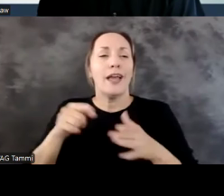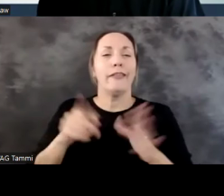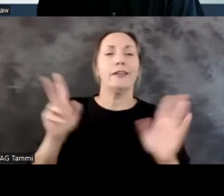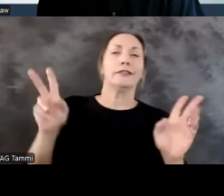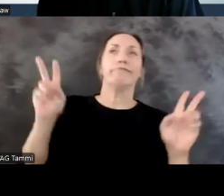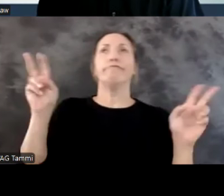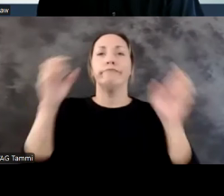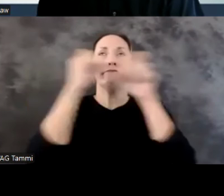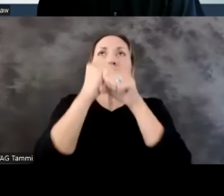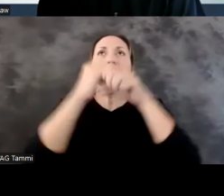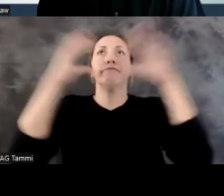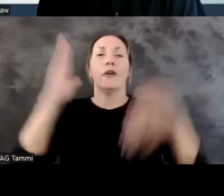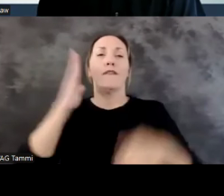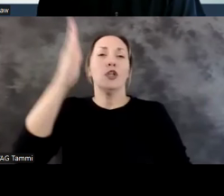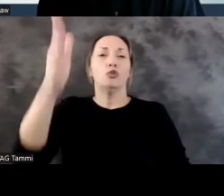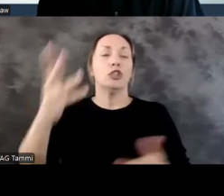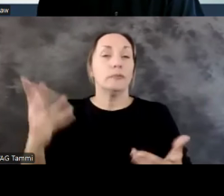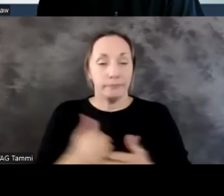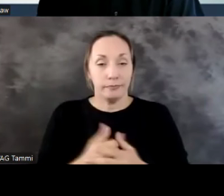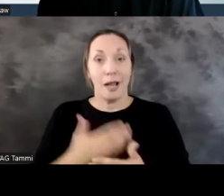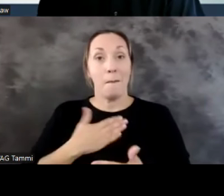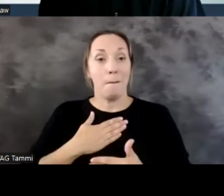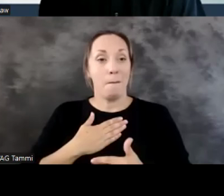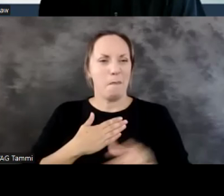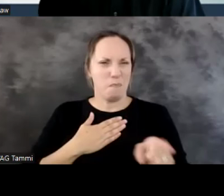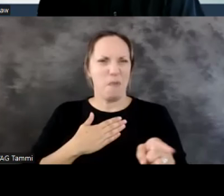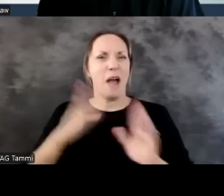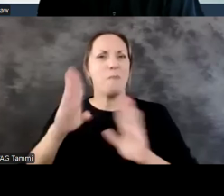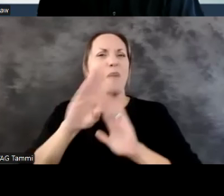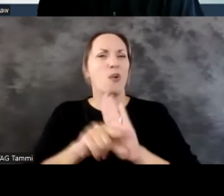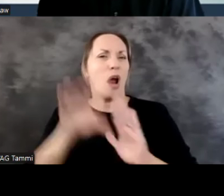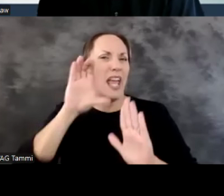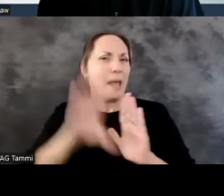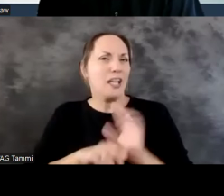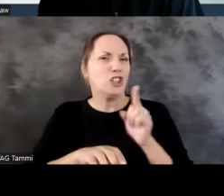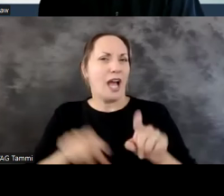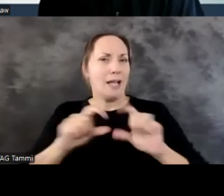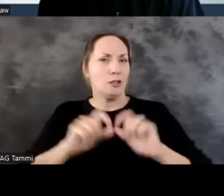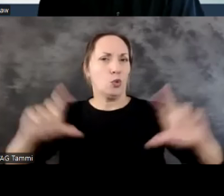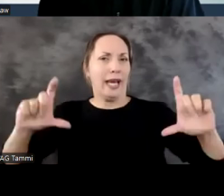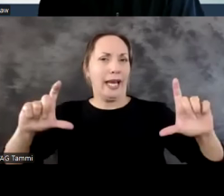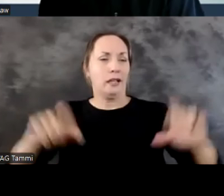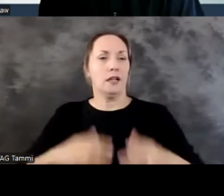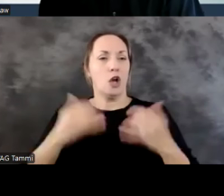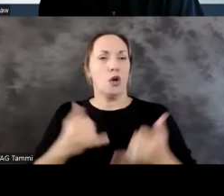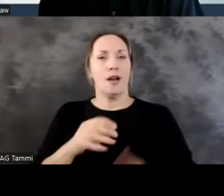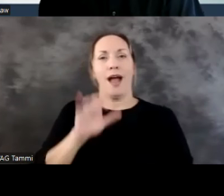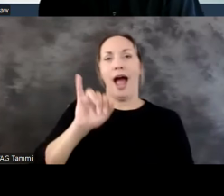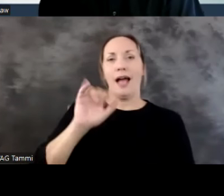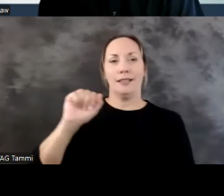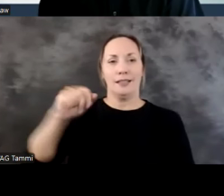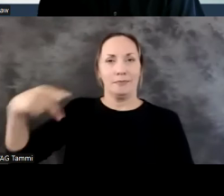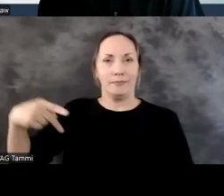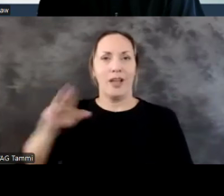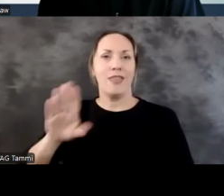future? So my background image that is on screen here is of the current IAAP home